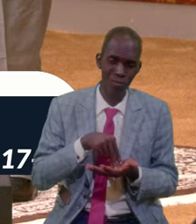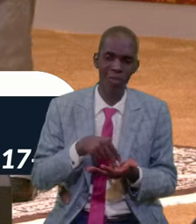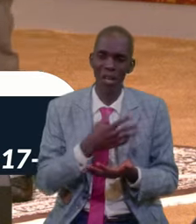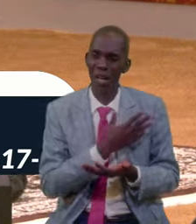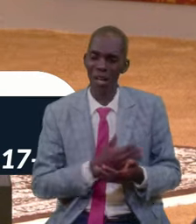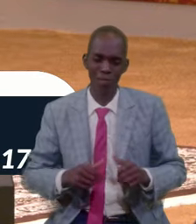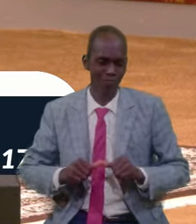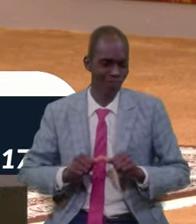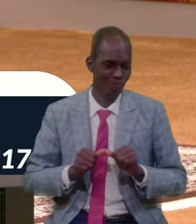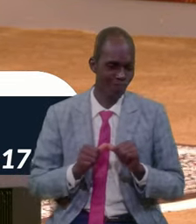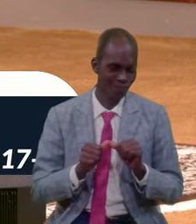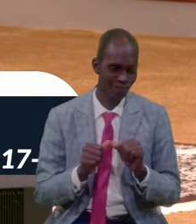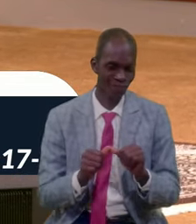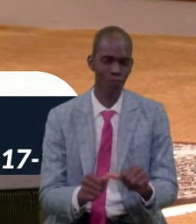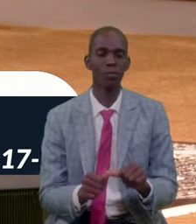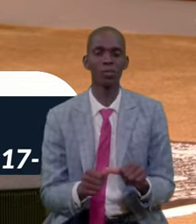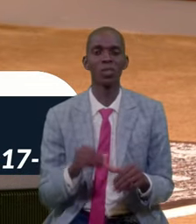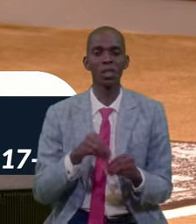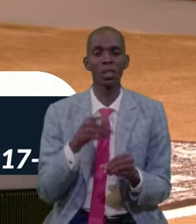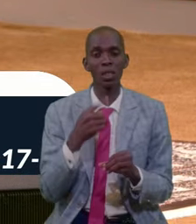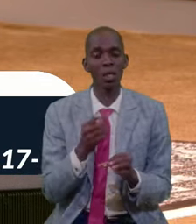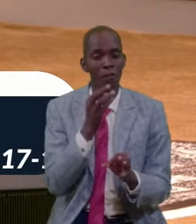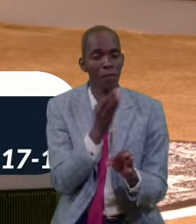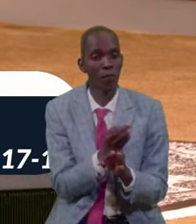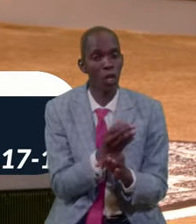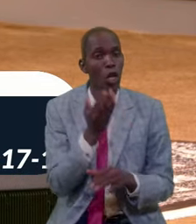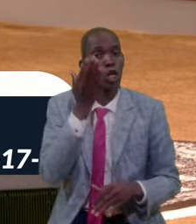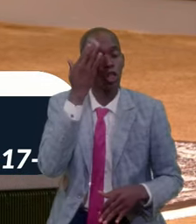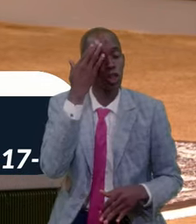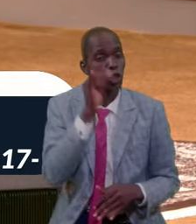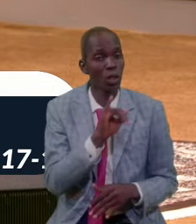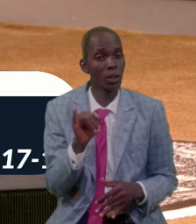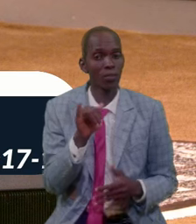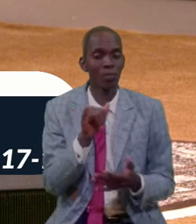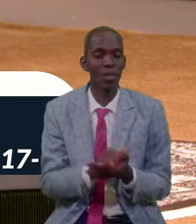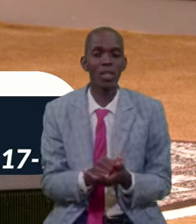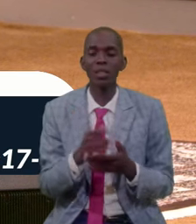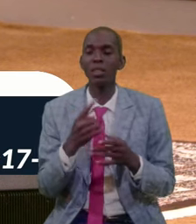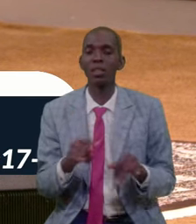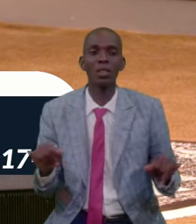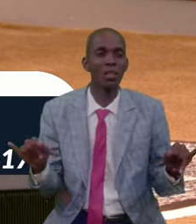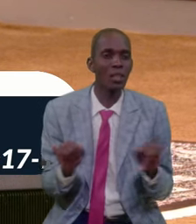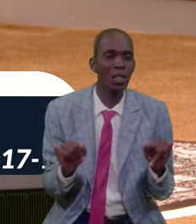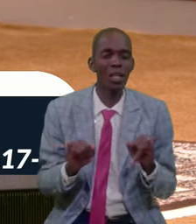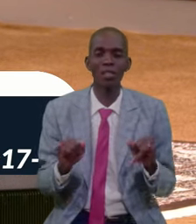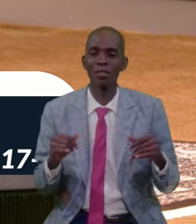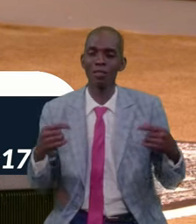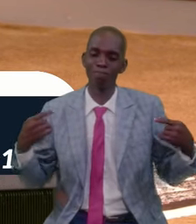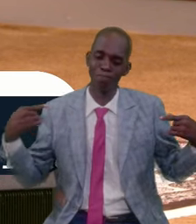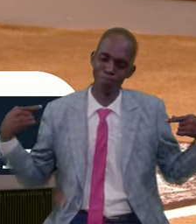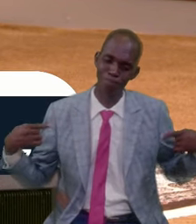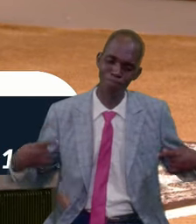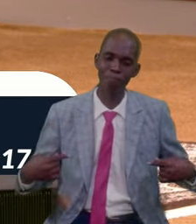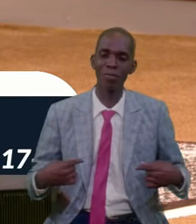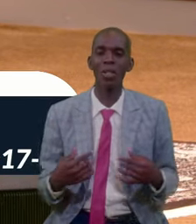the faith, knowing that the same affliction are accomplished